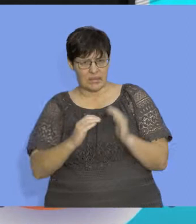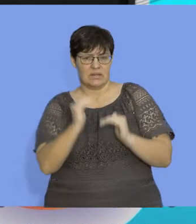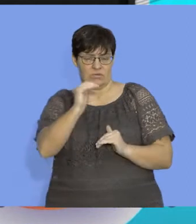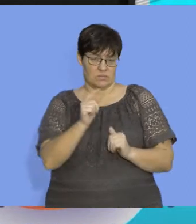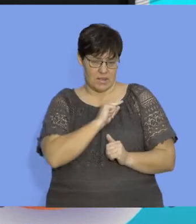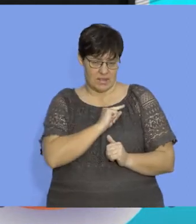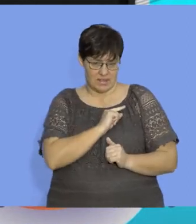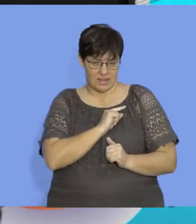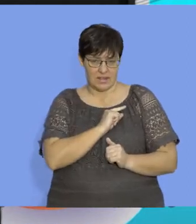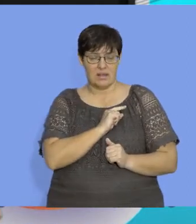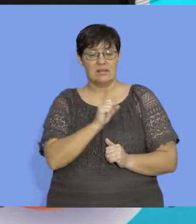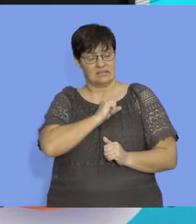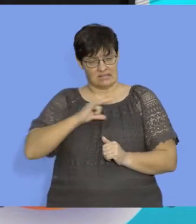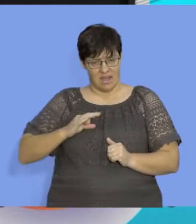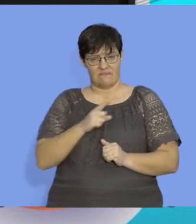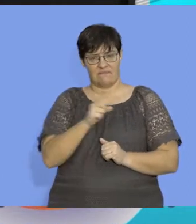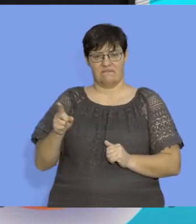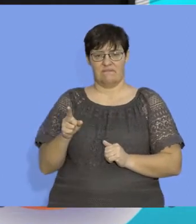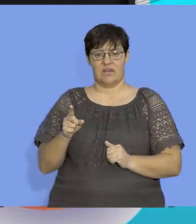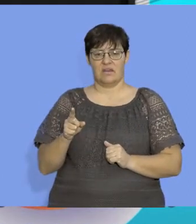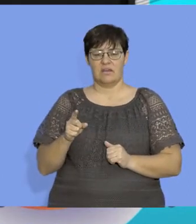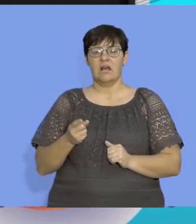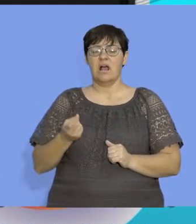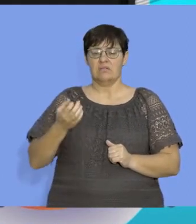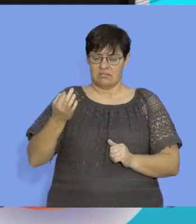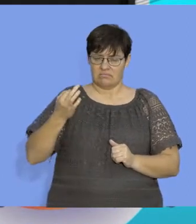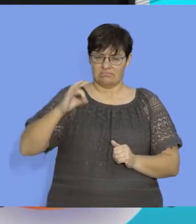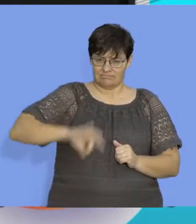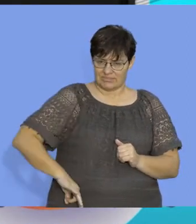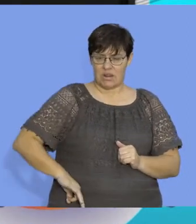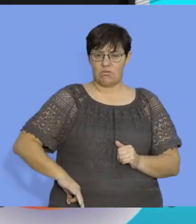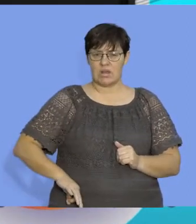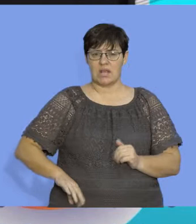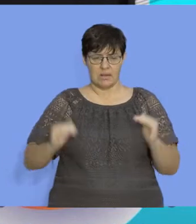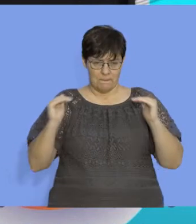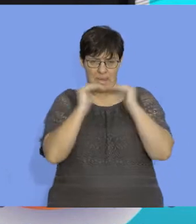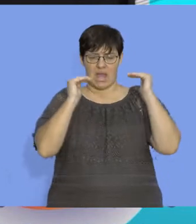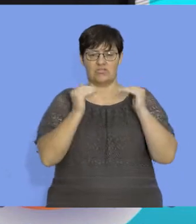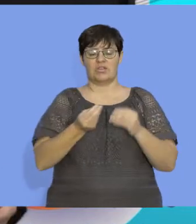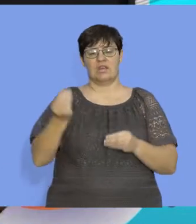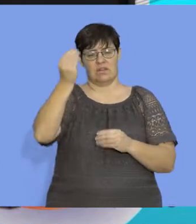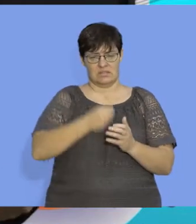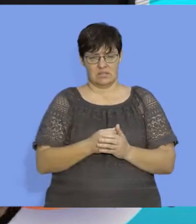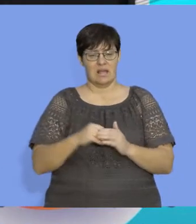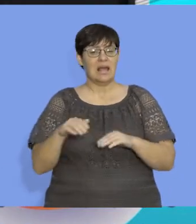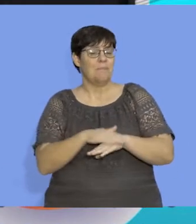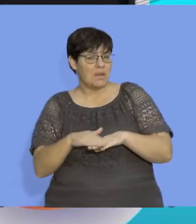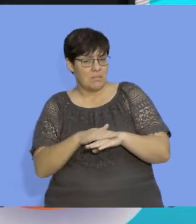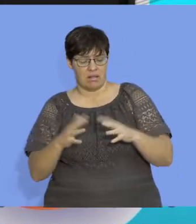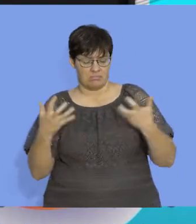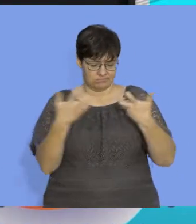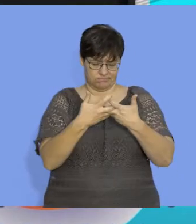employees must be given a living wage, and the least increase that they can expect is it should be related to